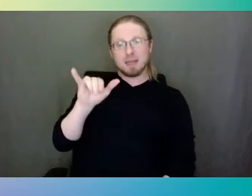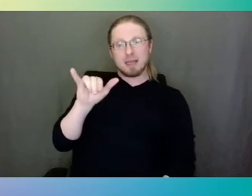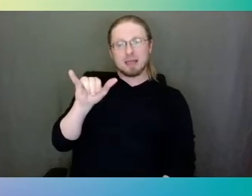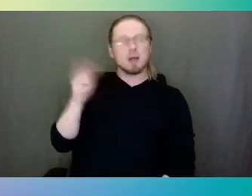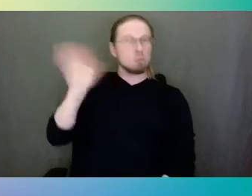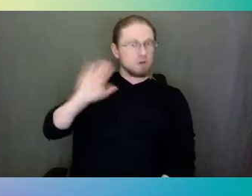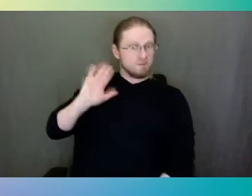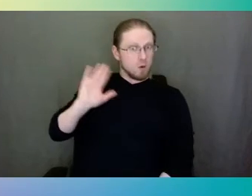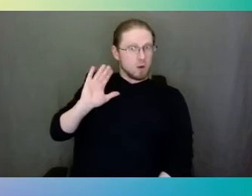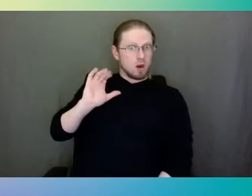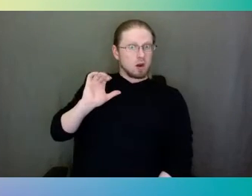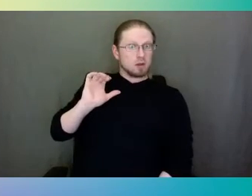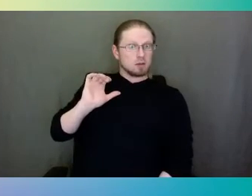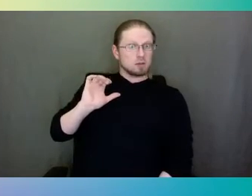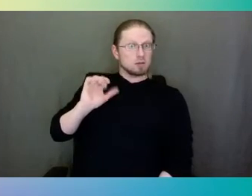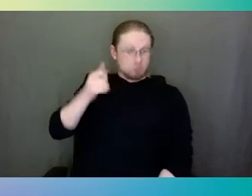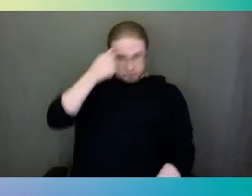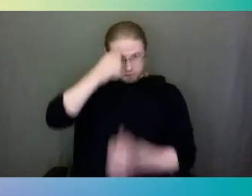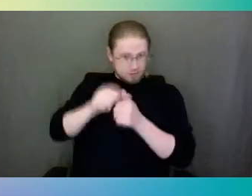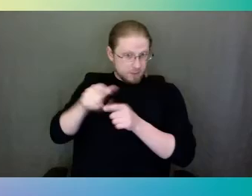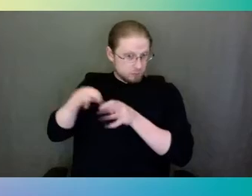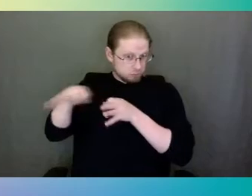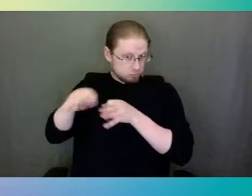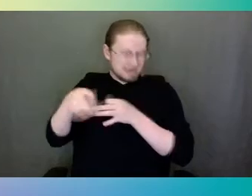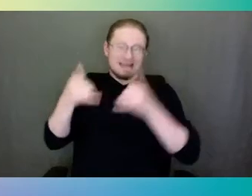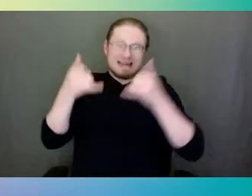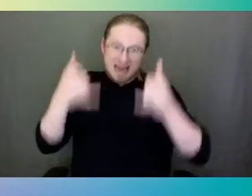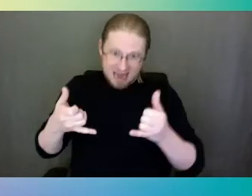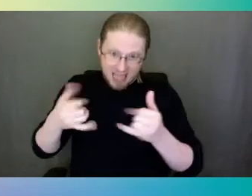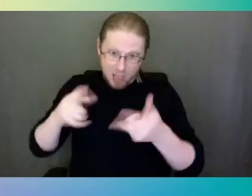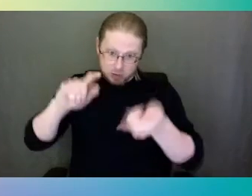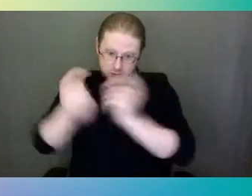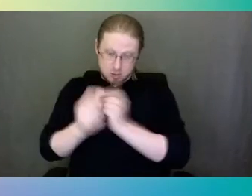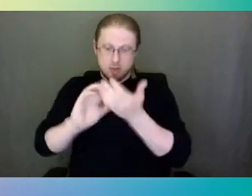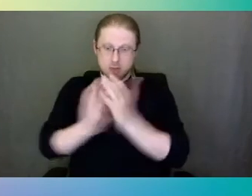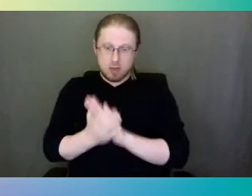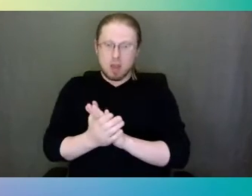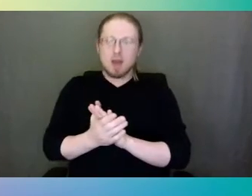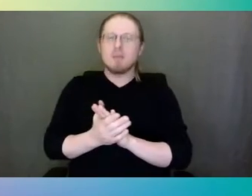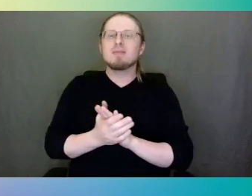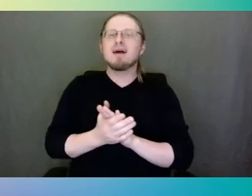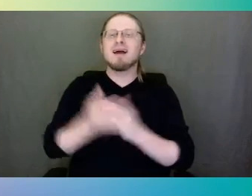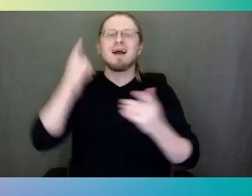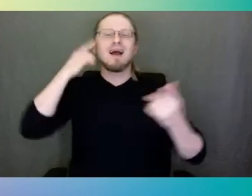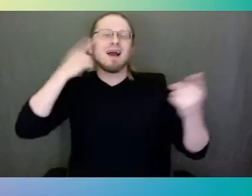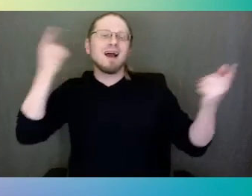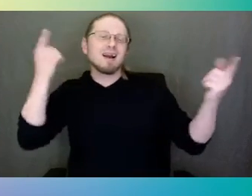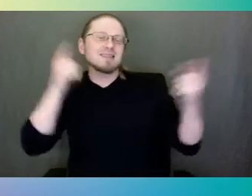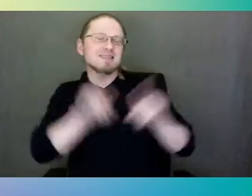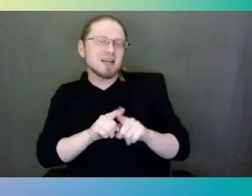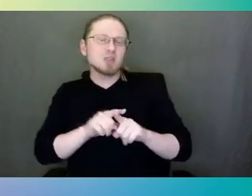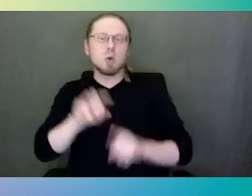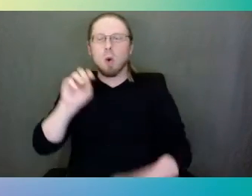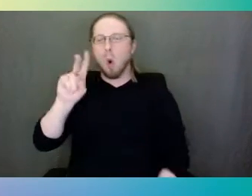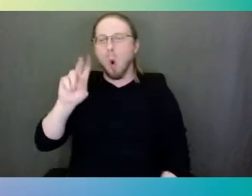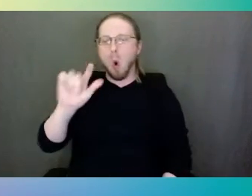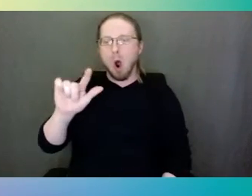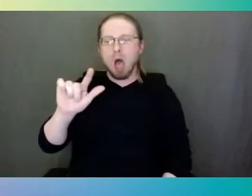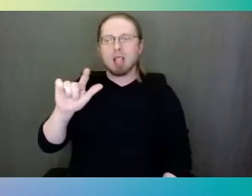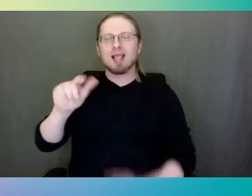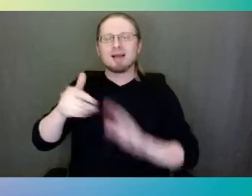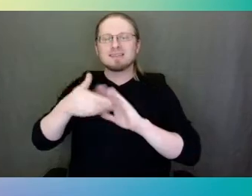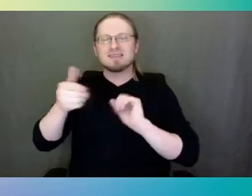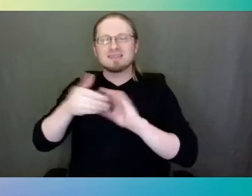include, and most exclusively, consensual oral sex between people, between men. So now the definition